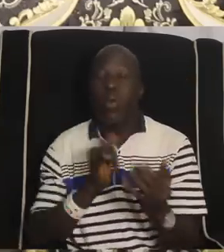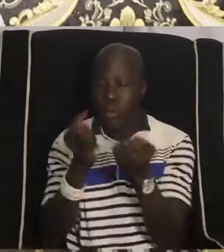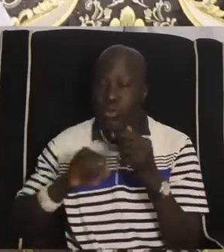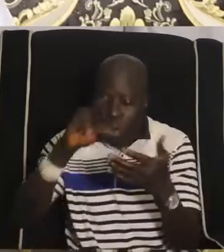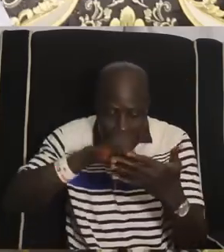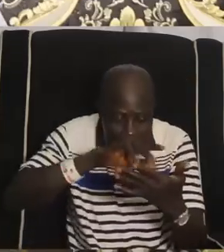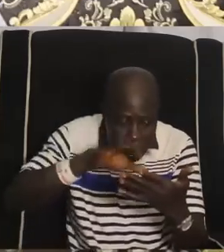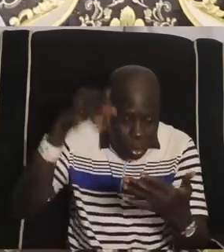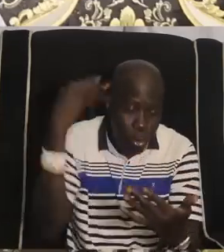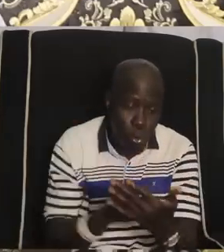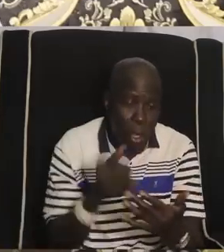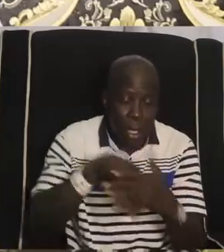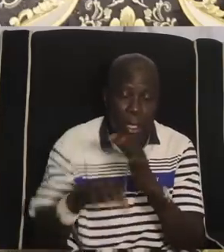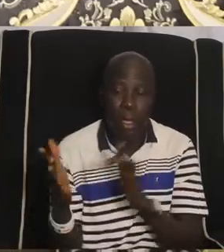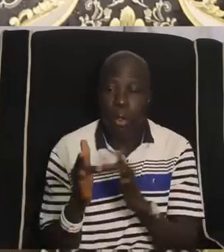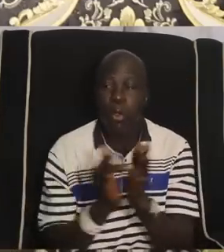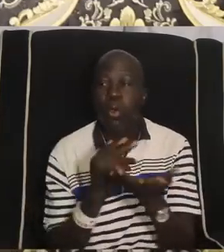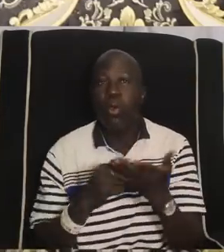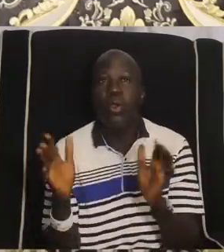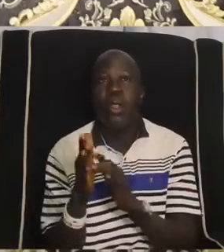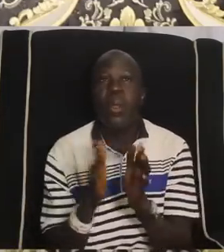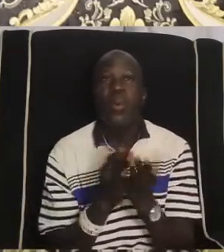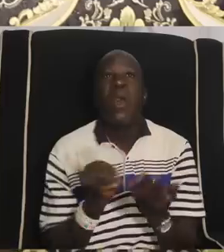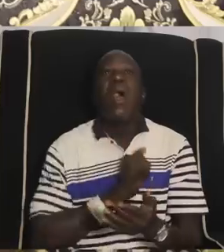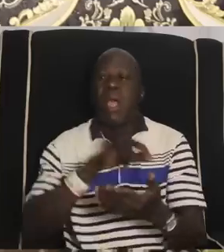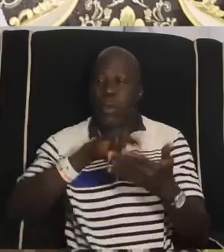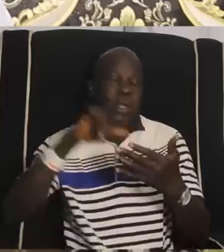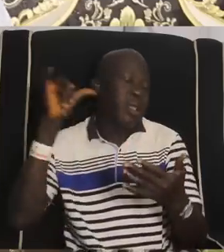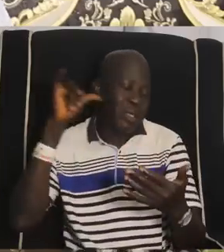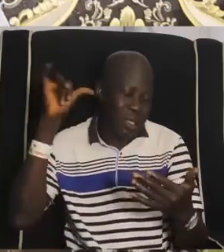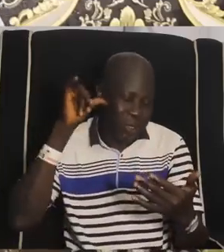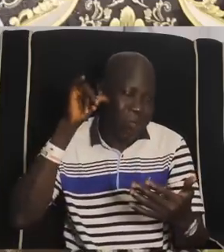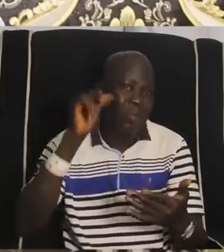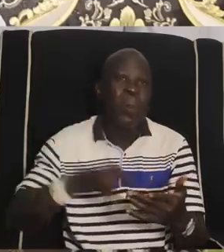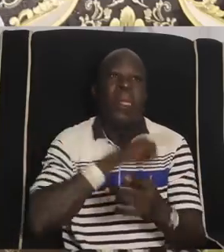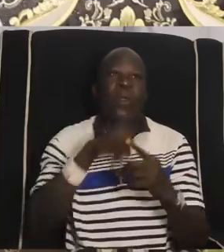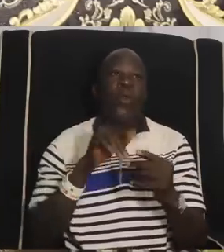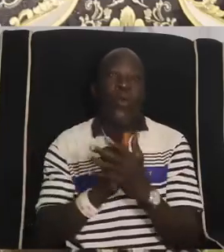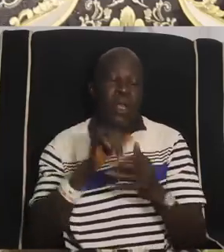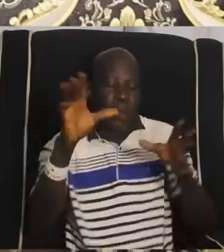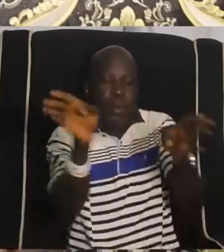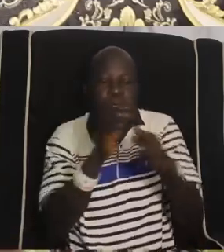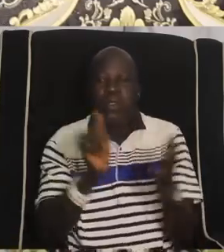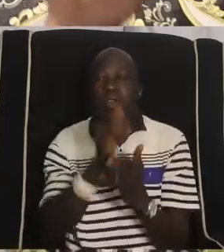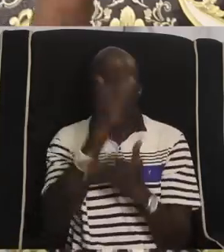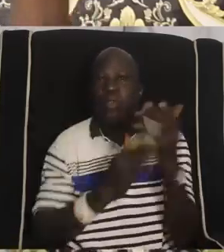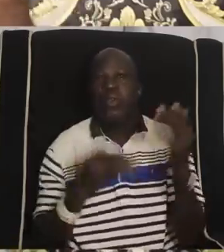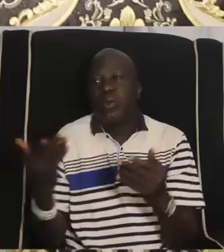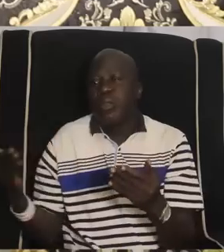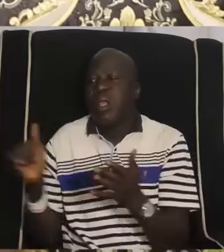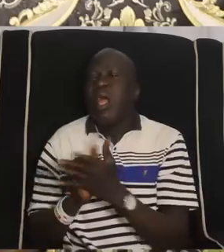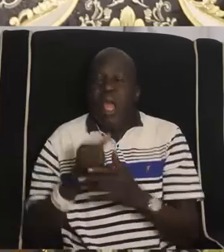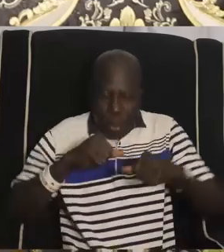I want us to read it very well in the Holy Bible. We read it yesterday. We